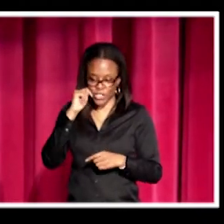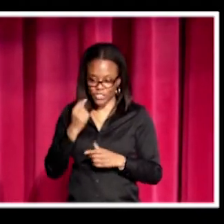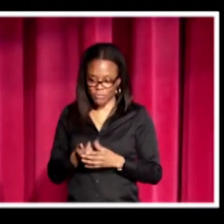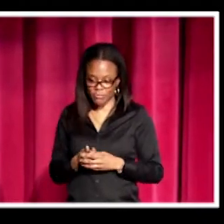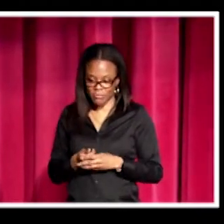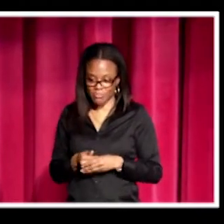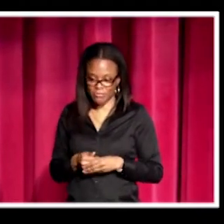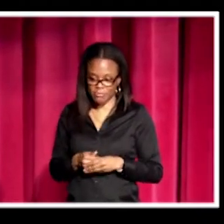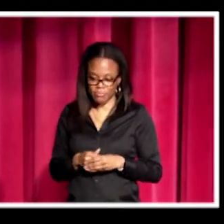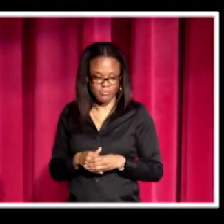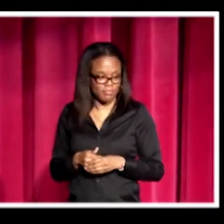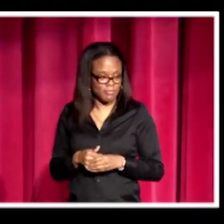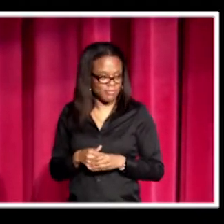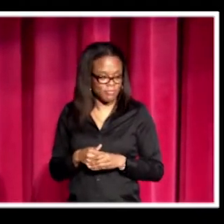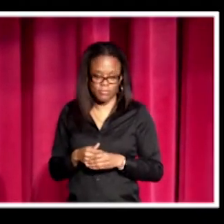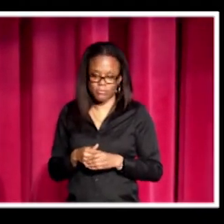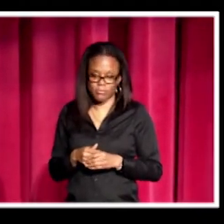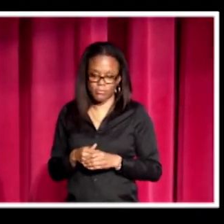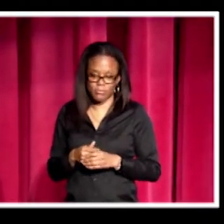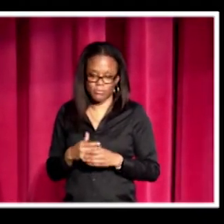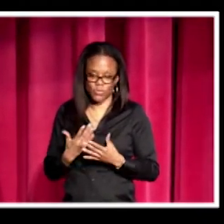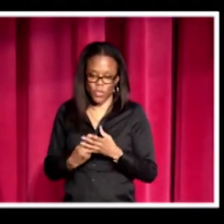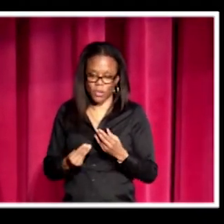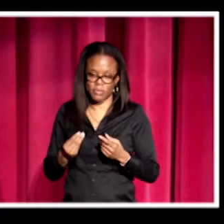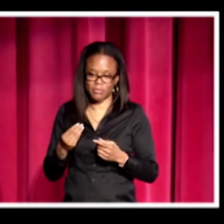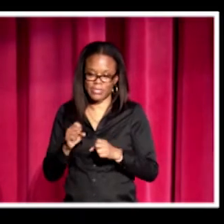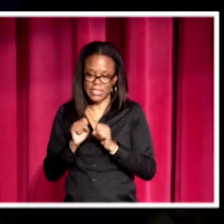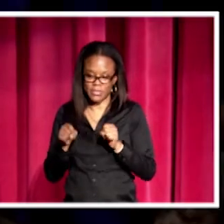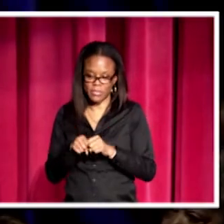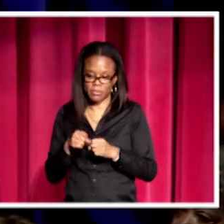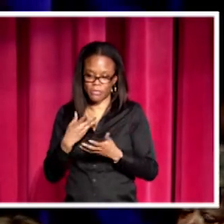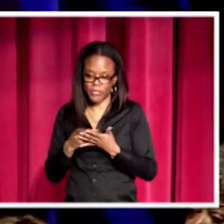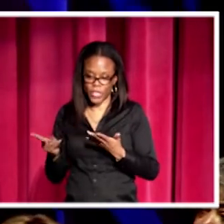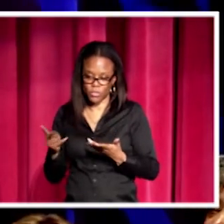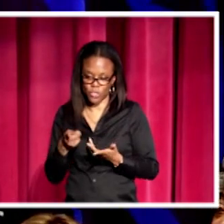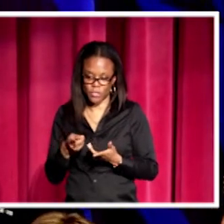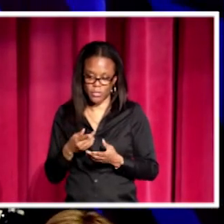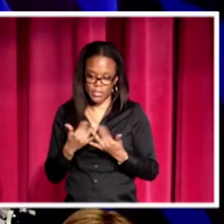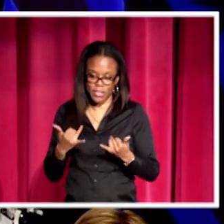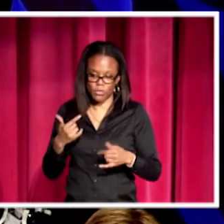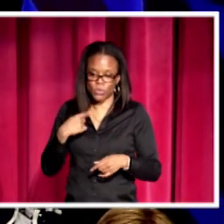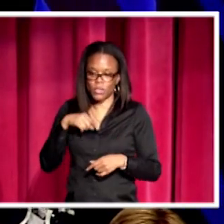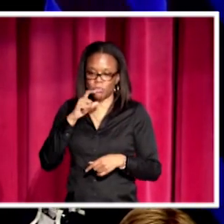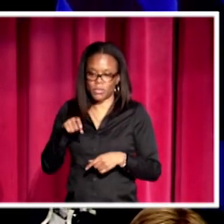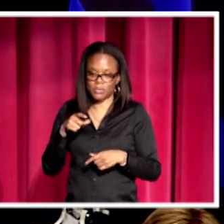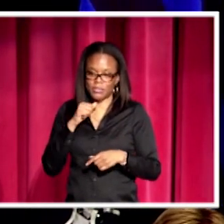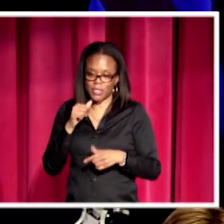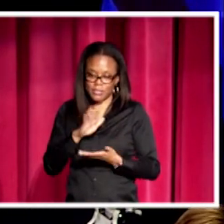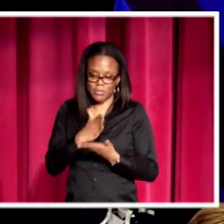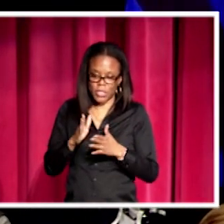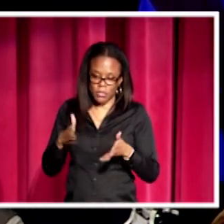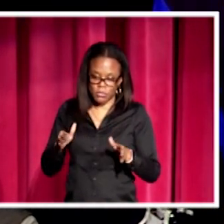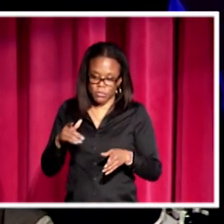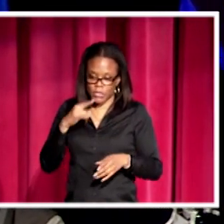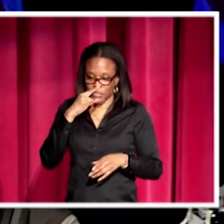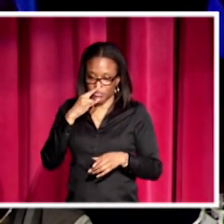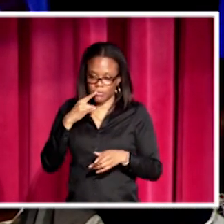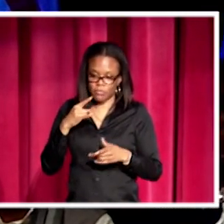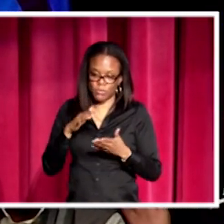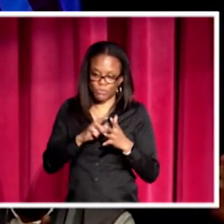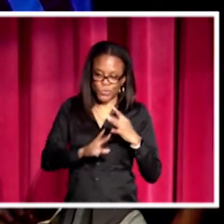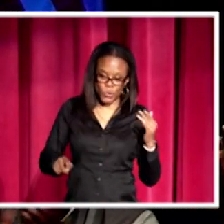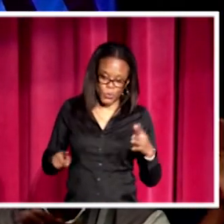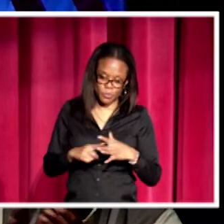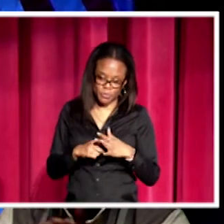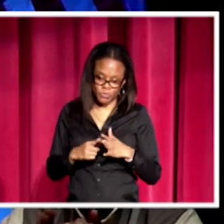not. Because the system failed Relisha, and we must never let a child fall through the cracks again.